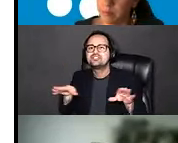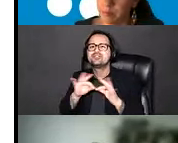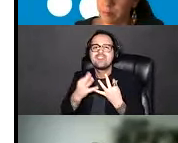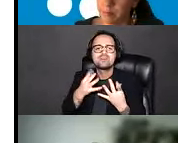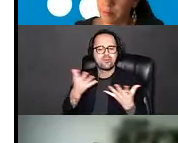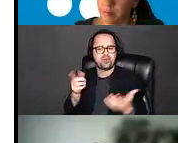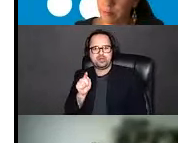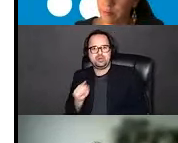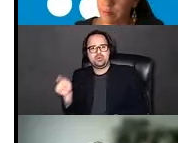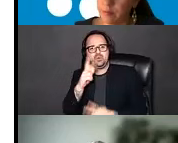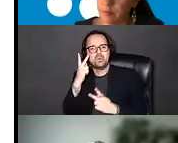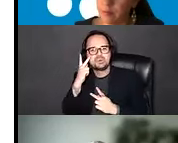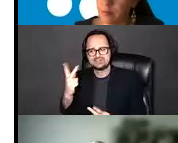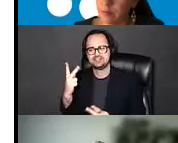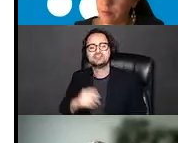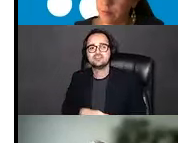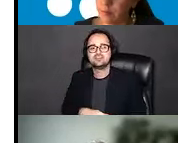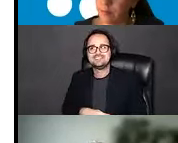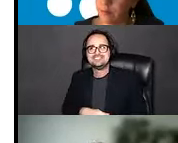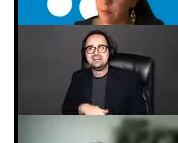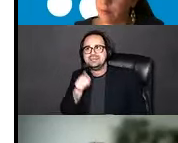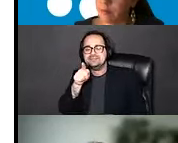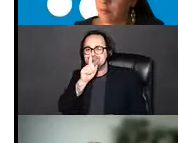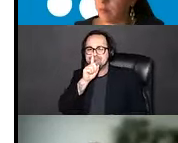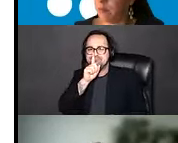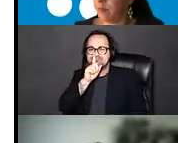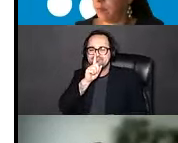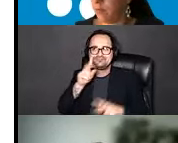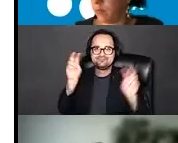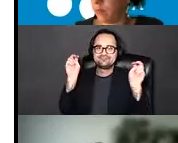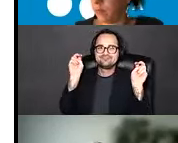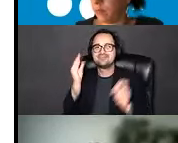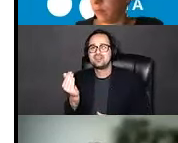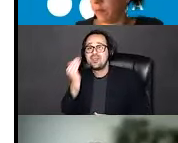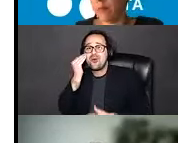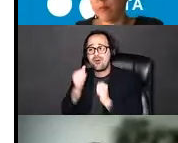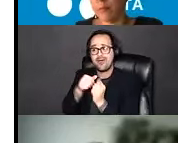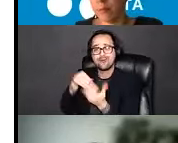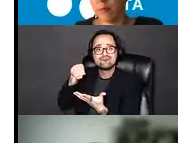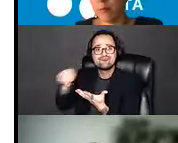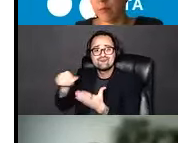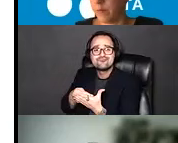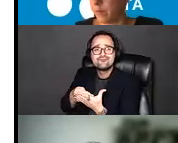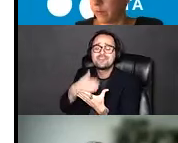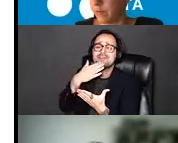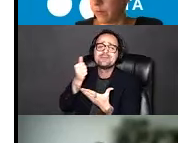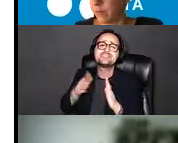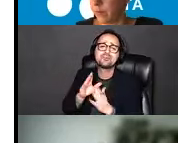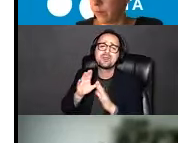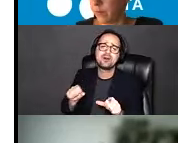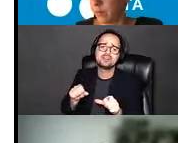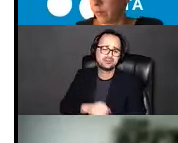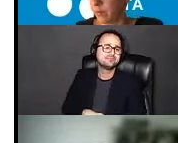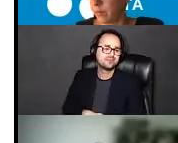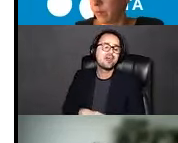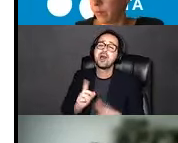seeing? Because otherwise they don't necessarily know how to spend that housing money in the best ways possible. And I'll give